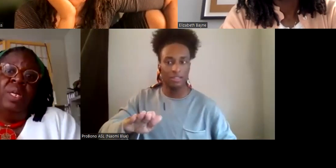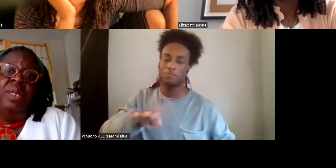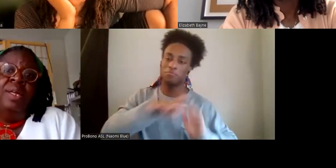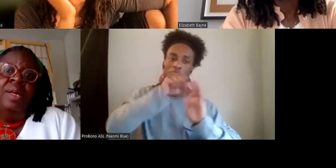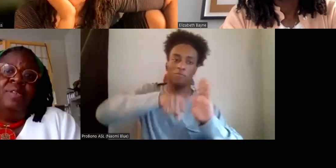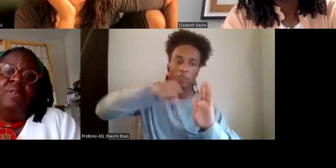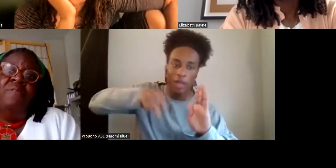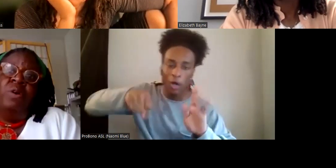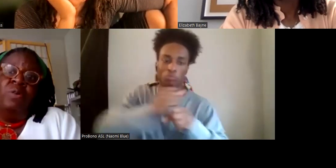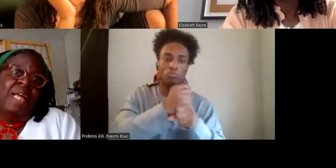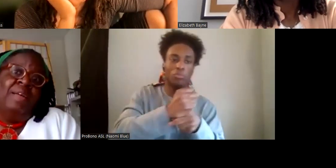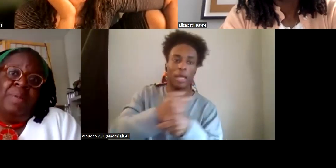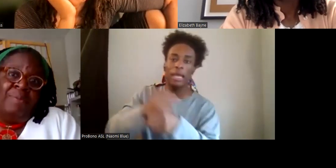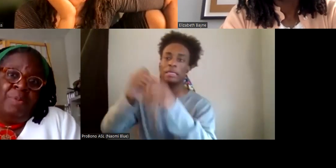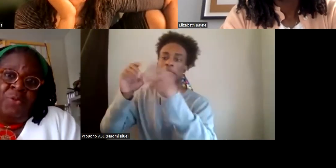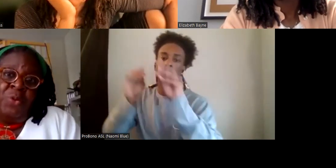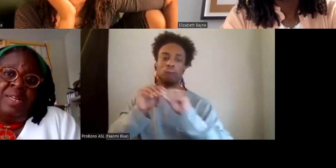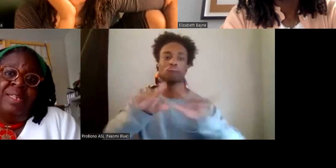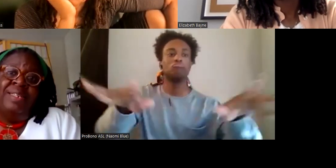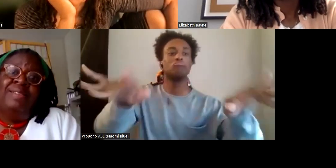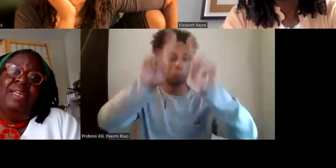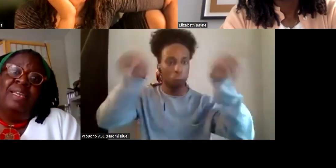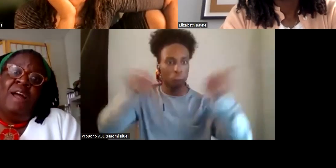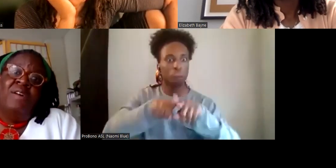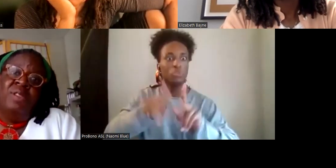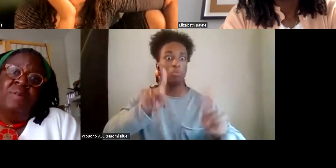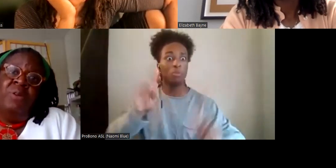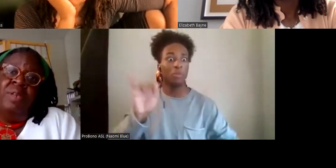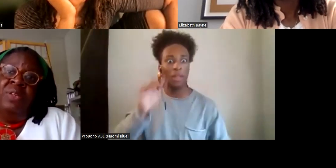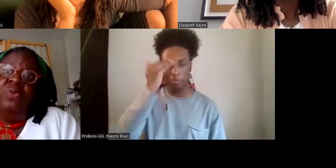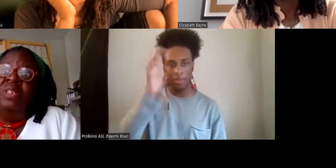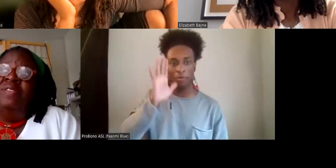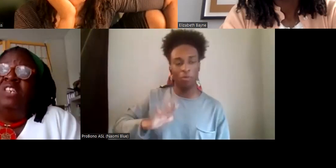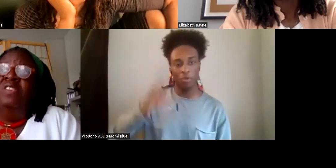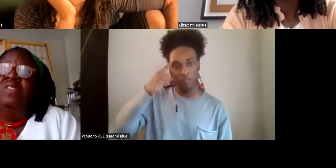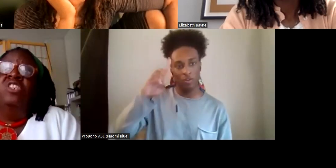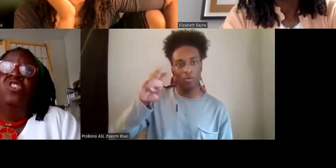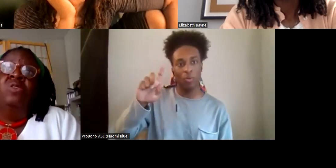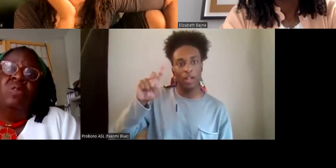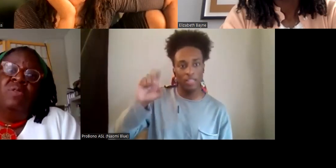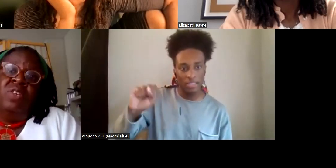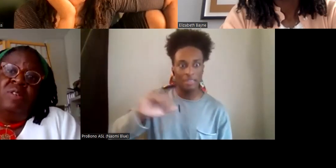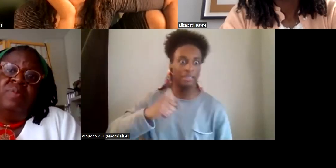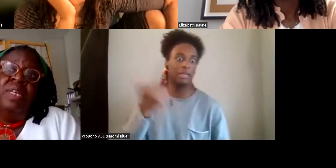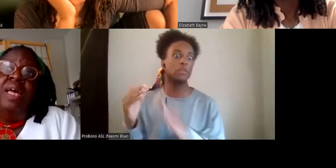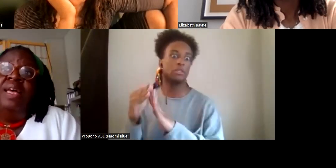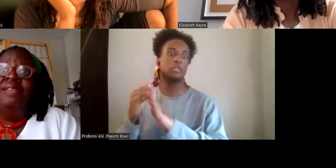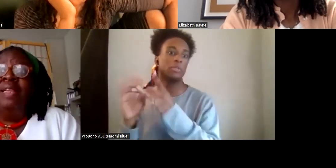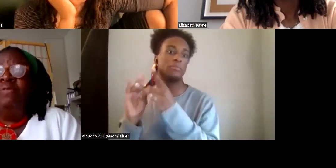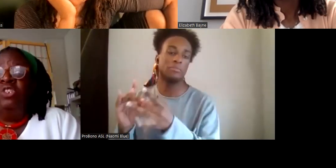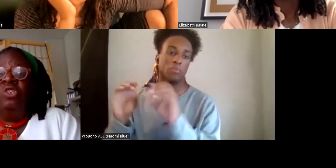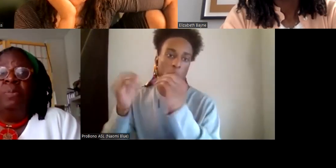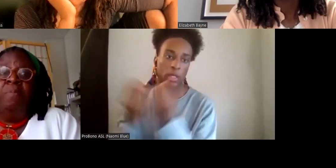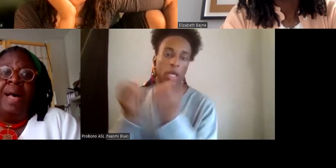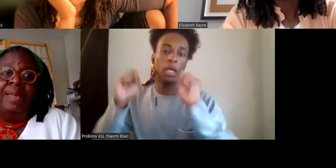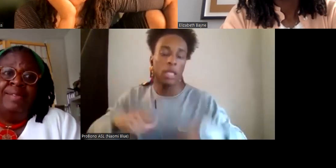on screen, so that folks like Black Women for Wellness and our other community-based organizations could use those films